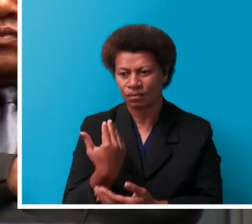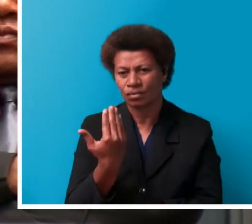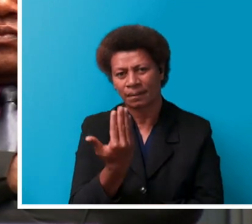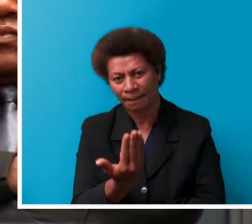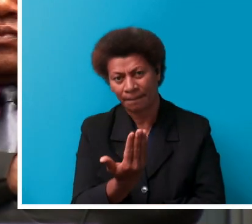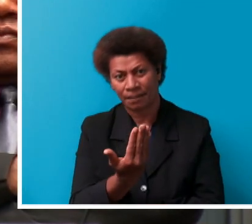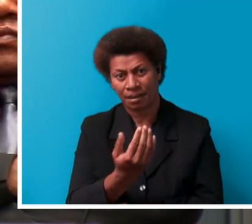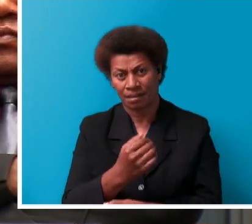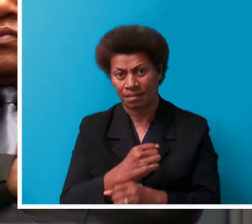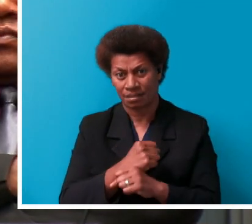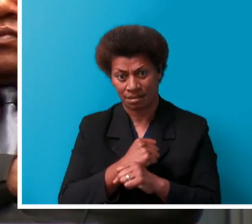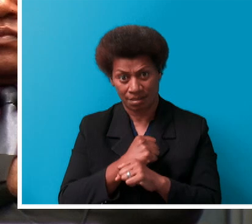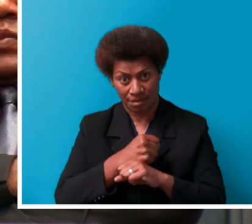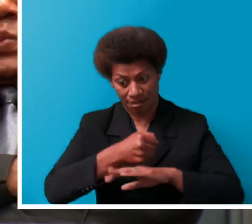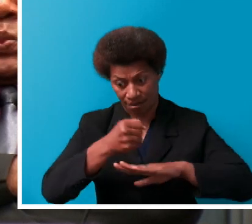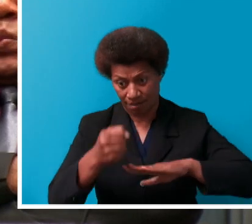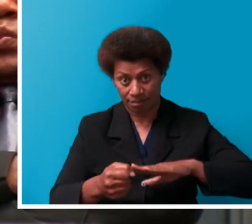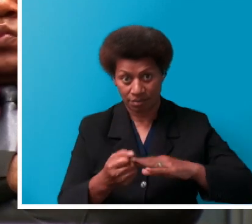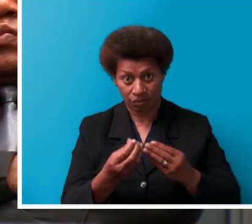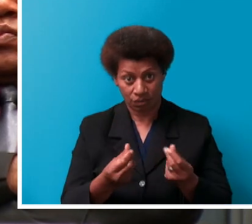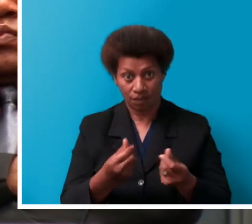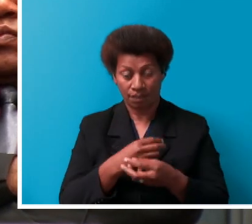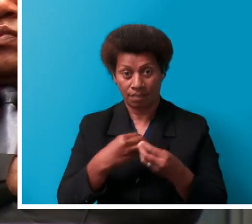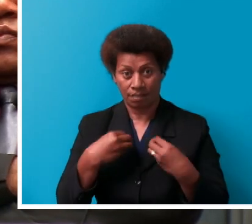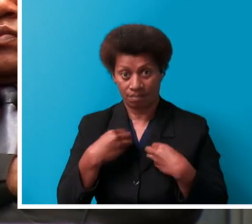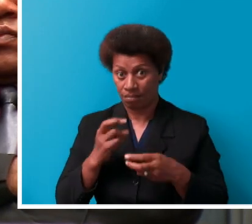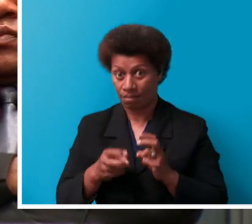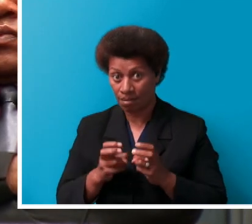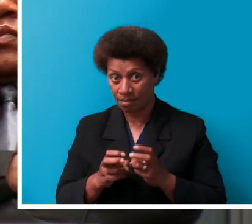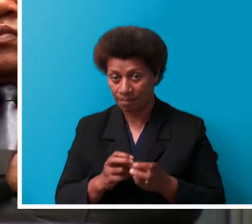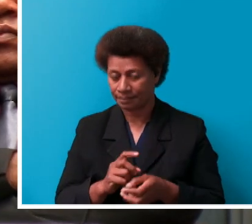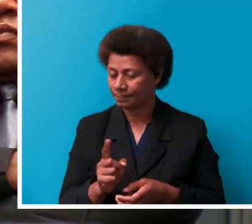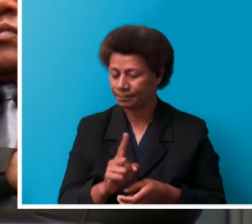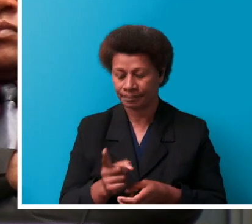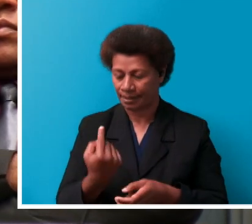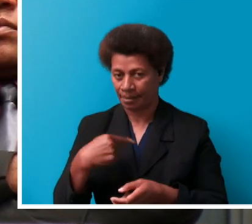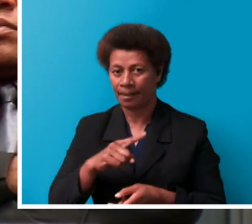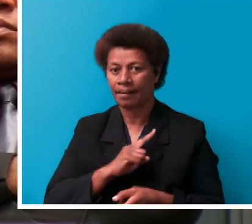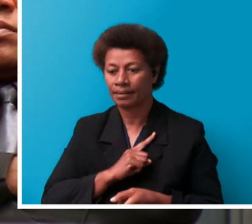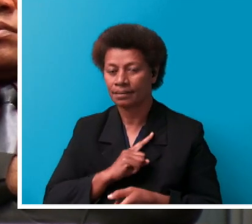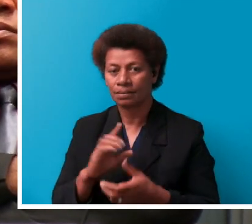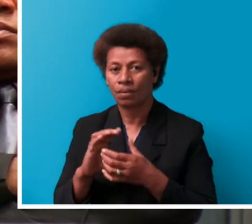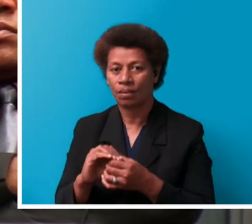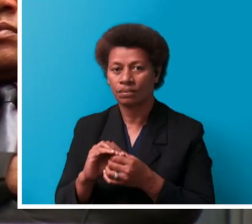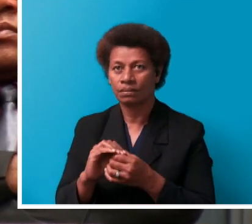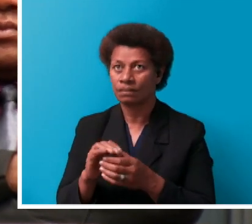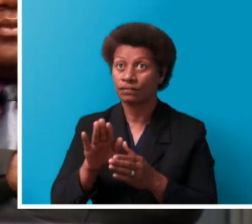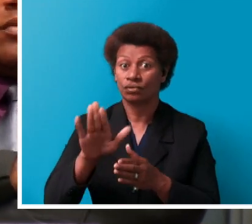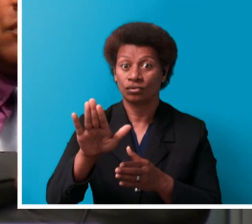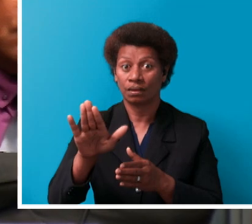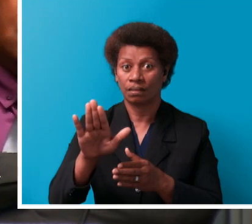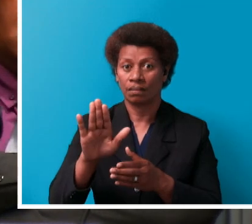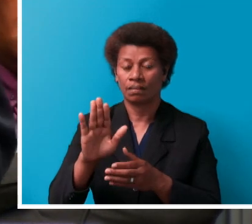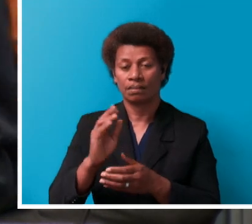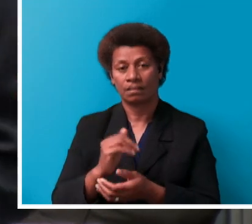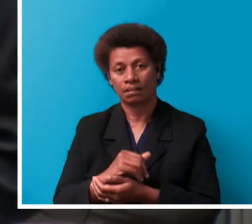to solve our problems. It comes from the understanding that we are the architects of our own future.